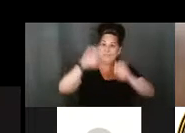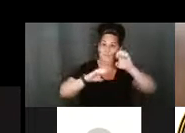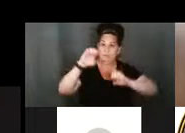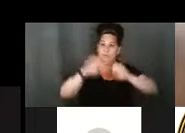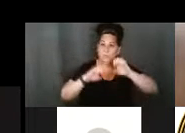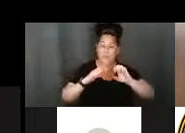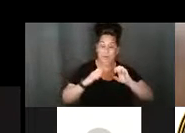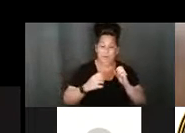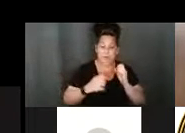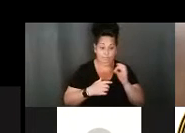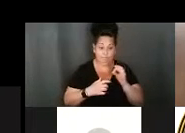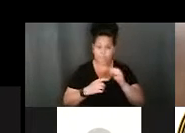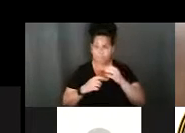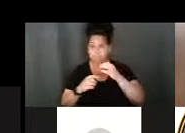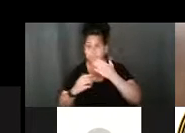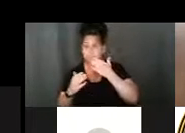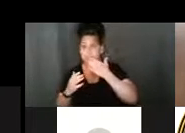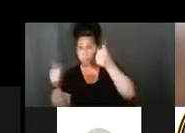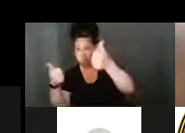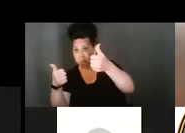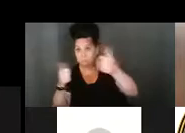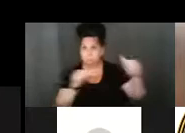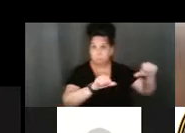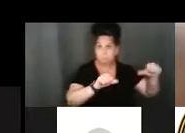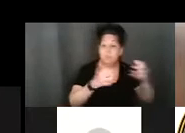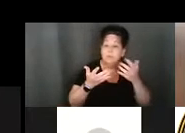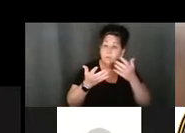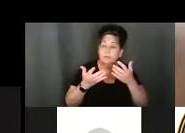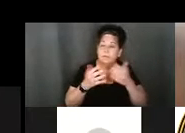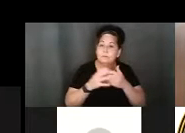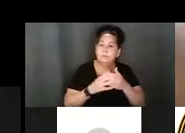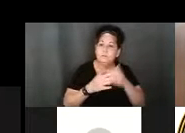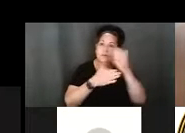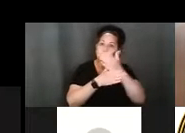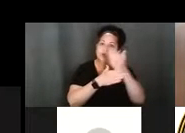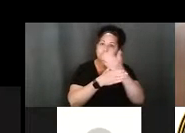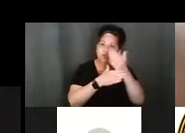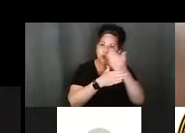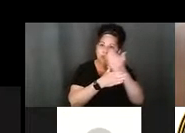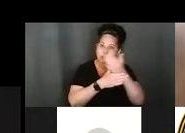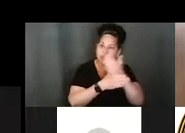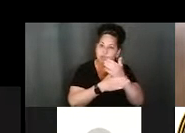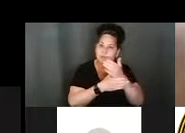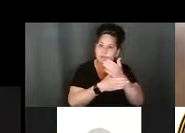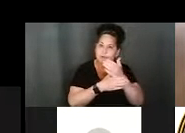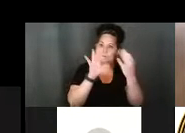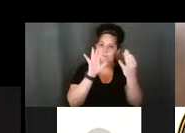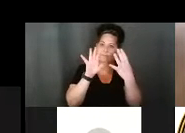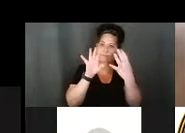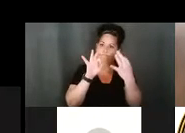how we did today. And for you to share on question number 10, there's an opportunity for you